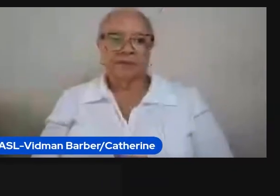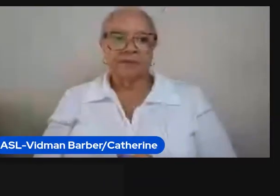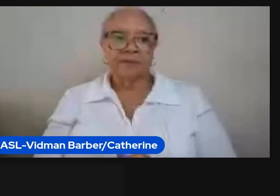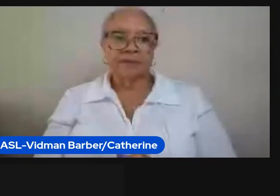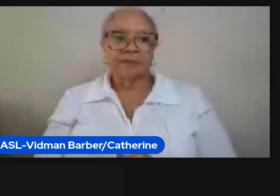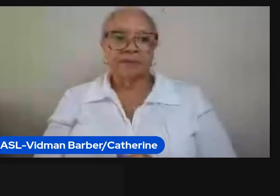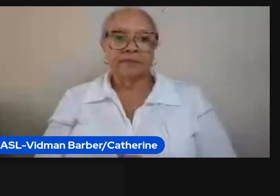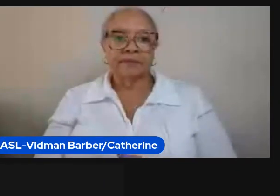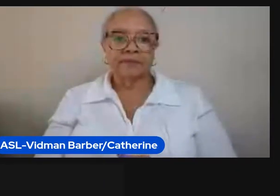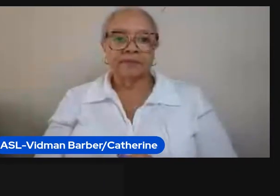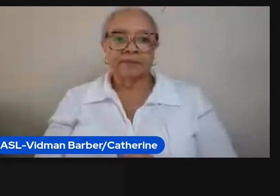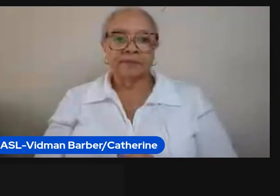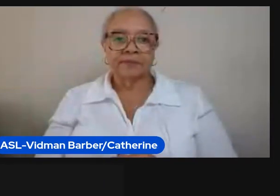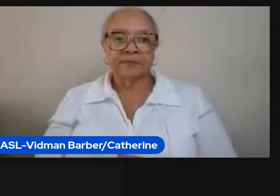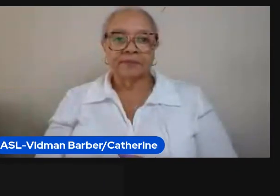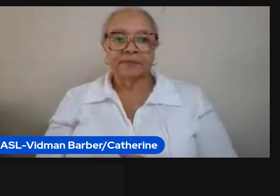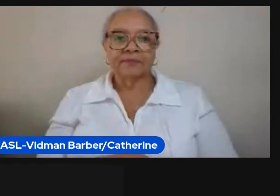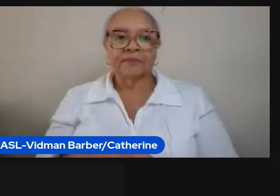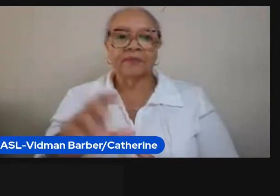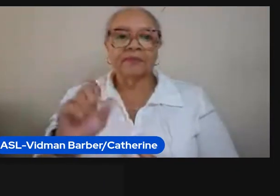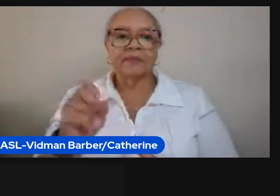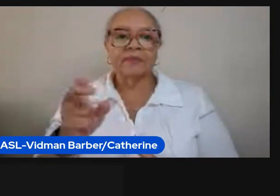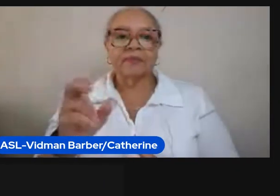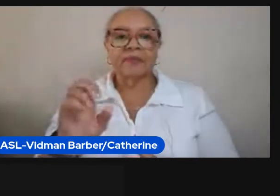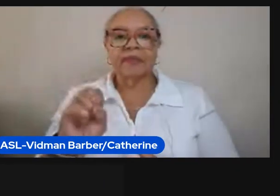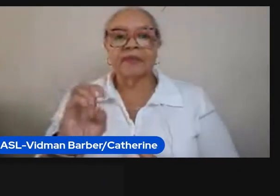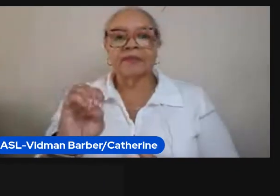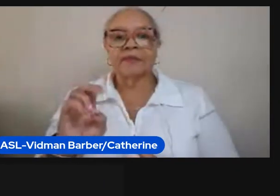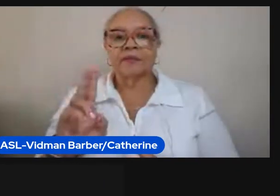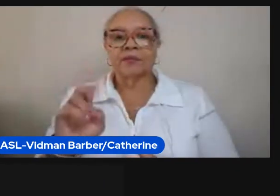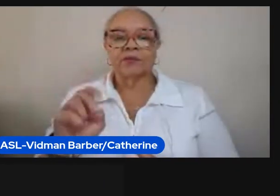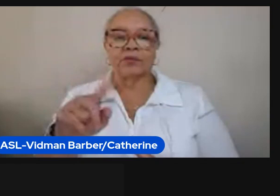All right. Shaun, you're on mute.